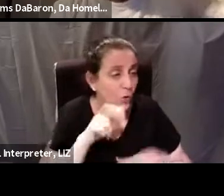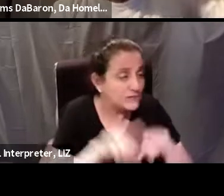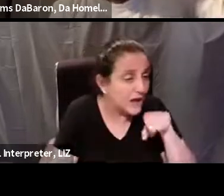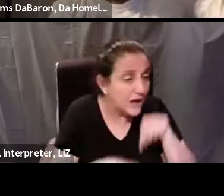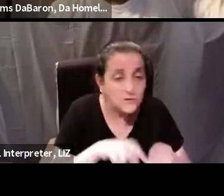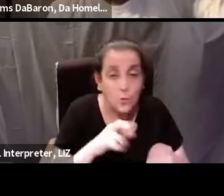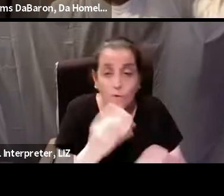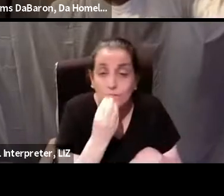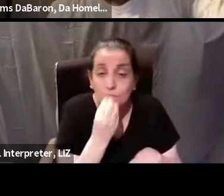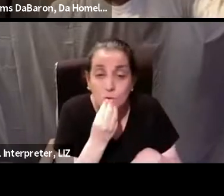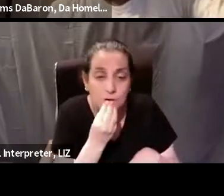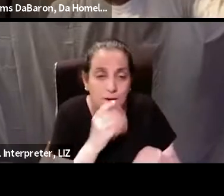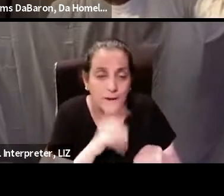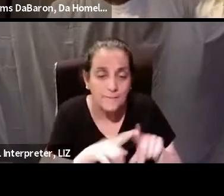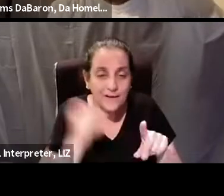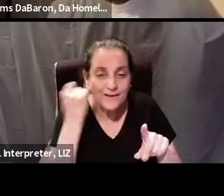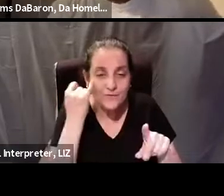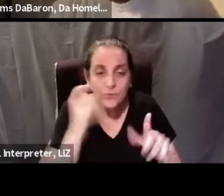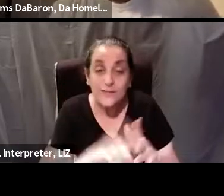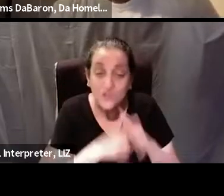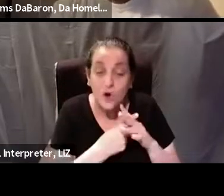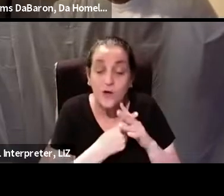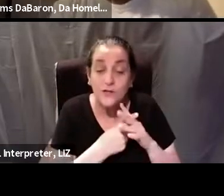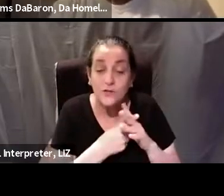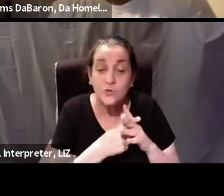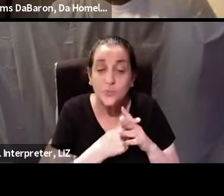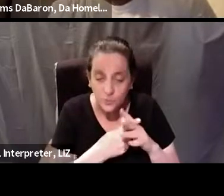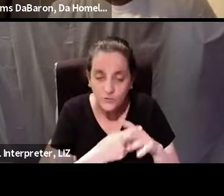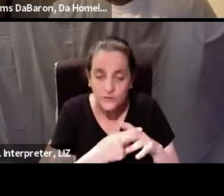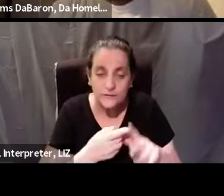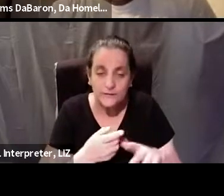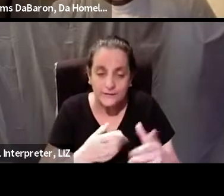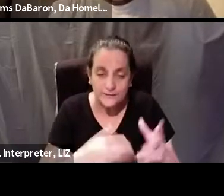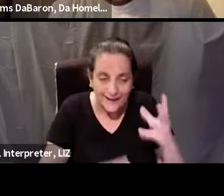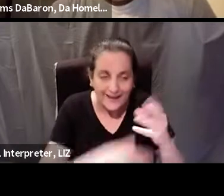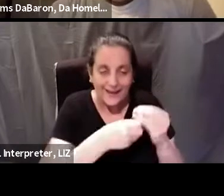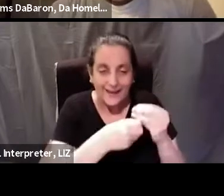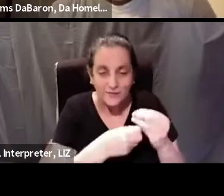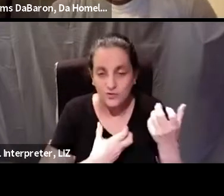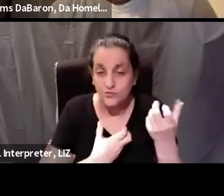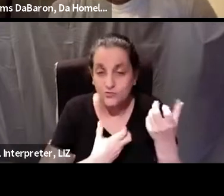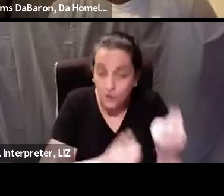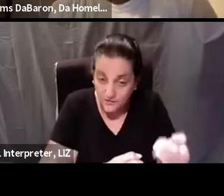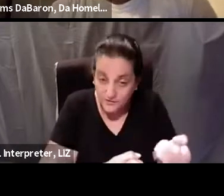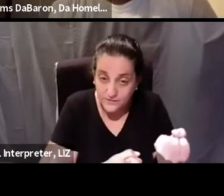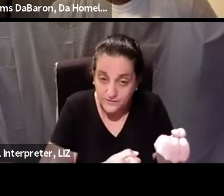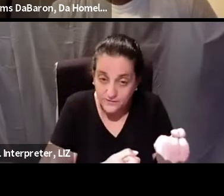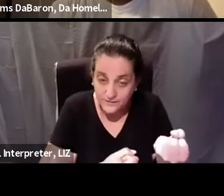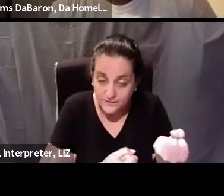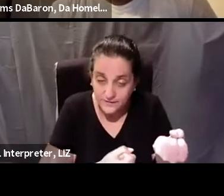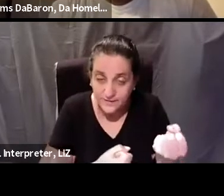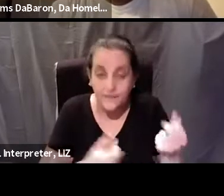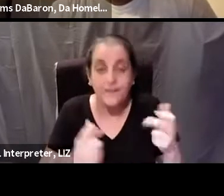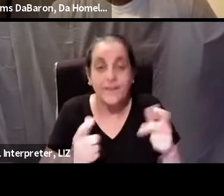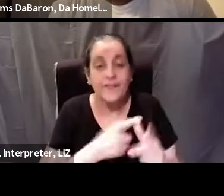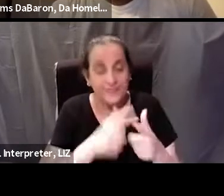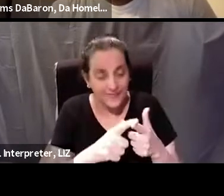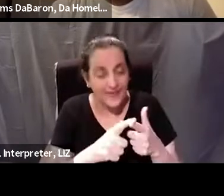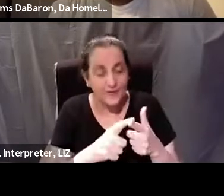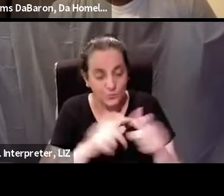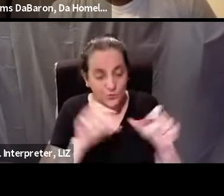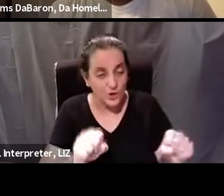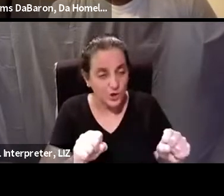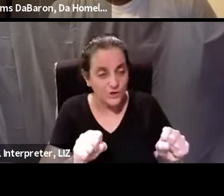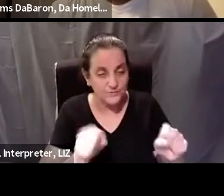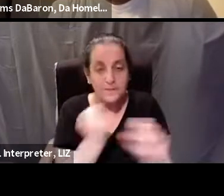could start to build trust, we can actually help them move further along.